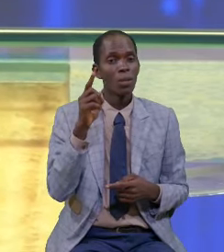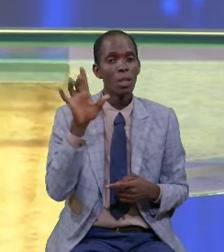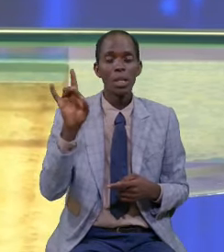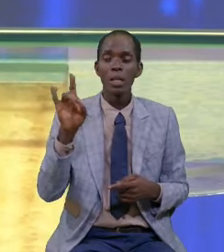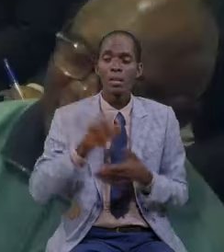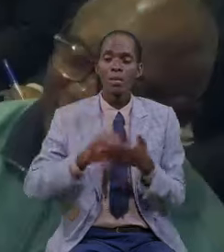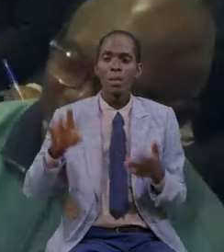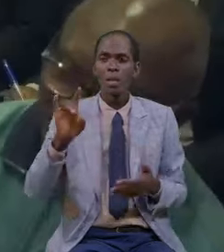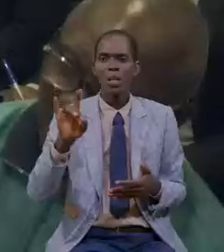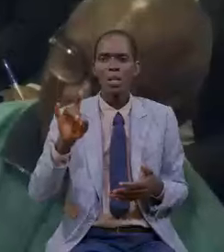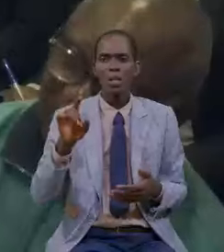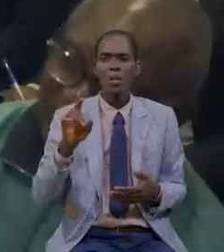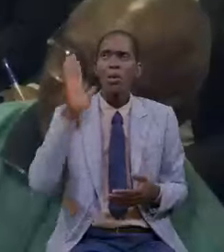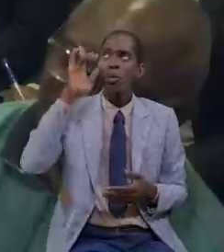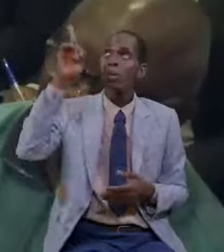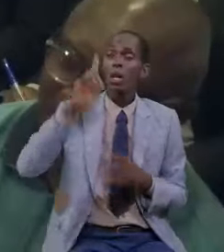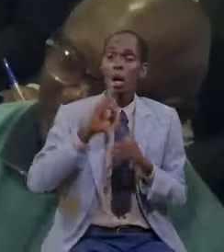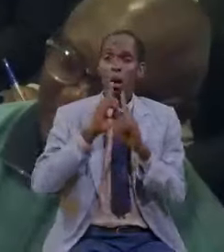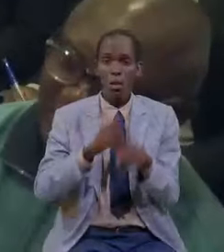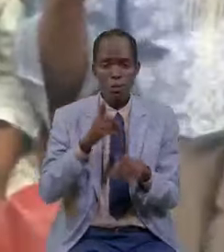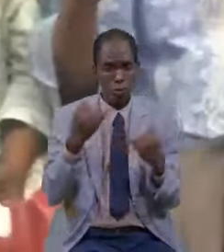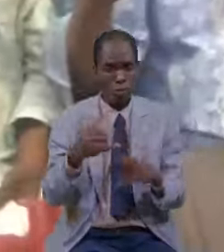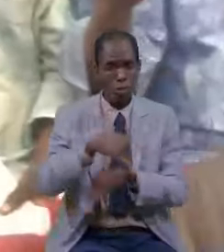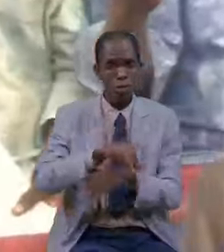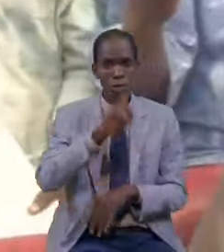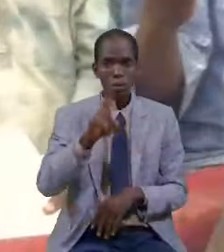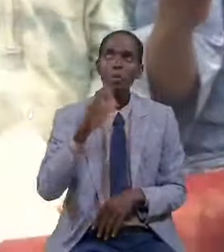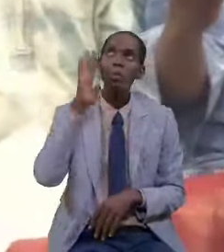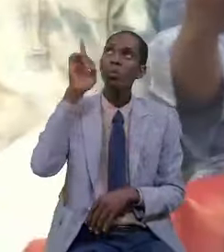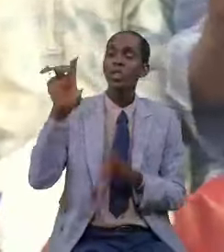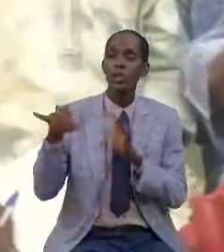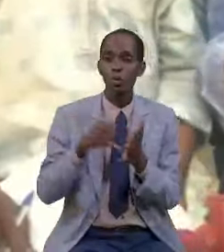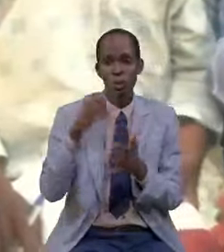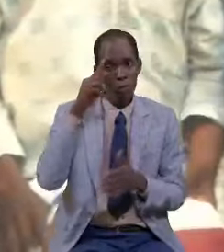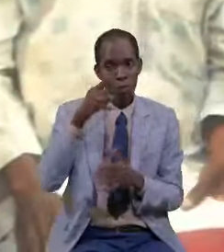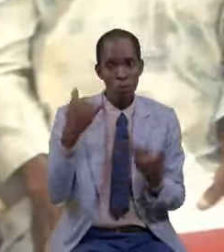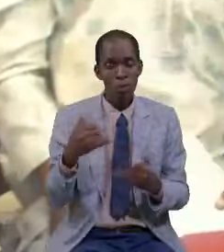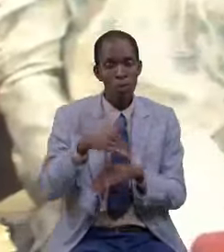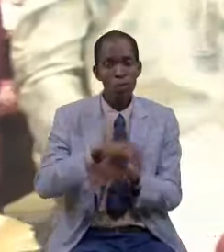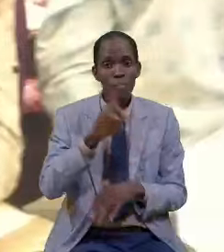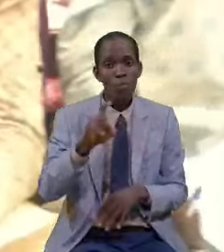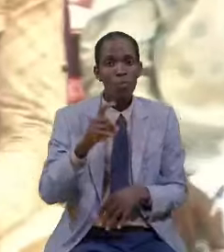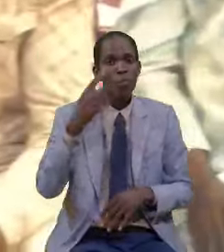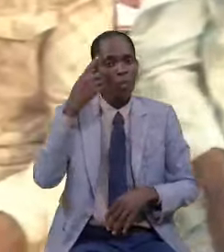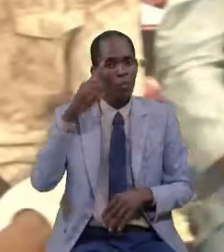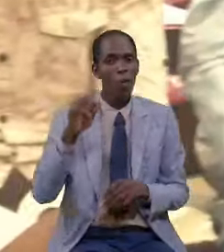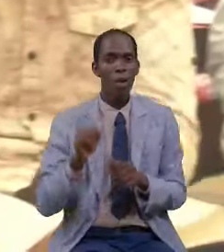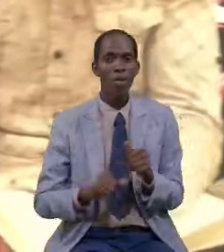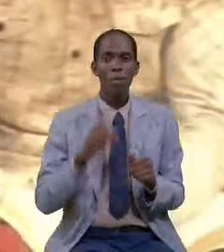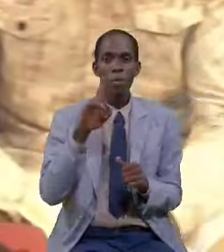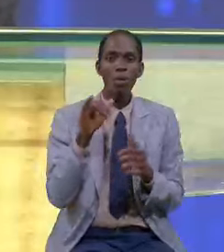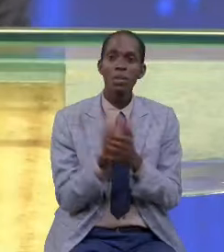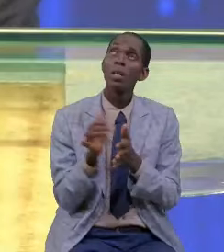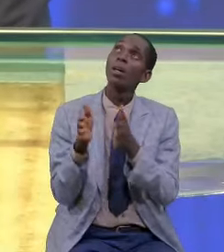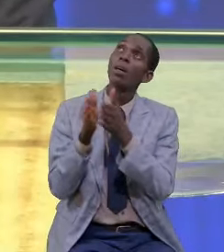is he going to answer you tonight? Will he do it for you tonight? For everyone that asketh receiveth. Those